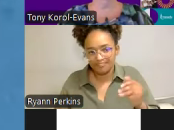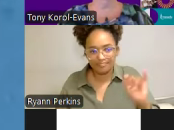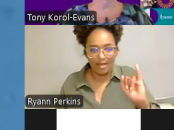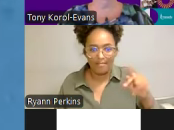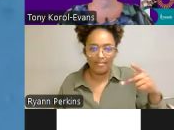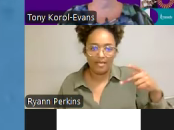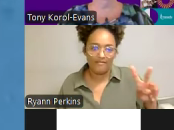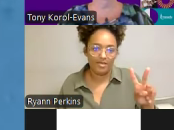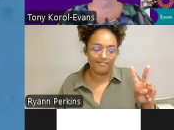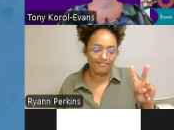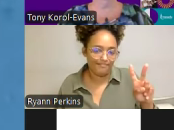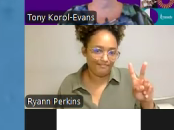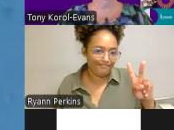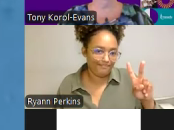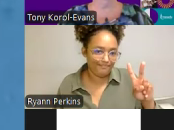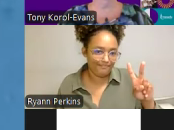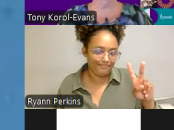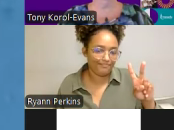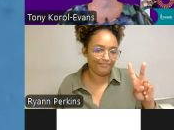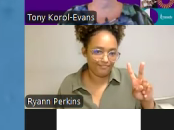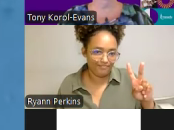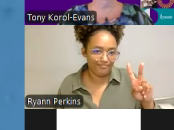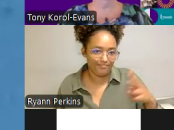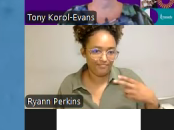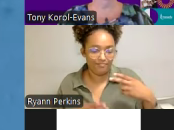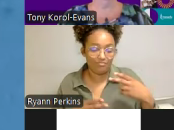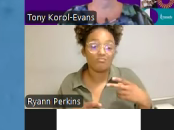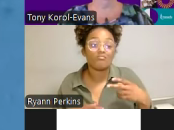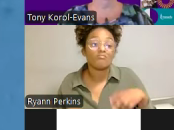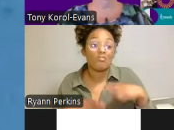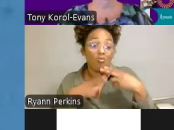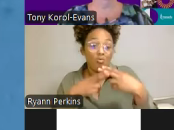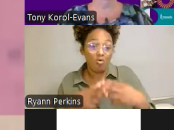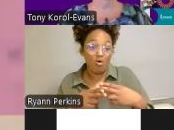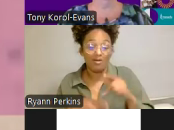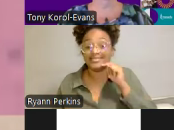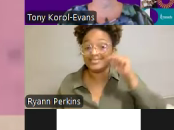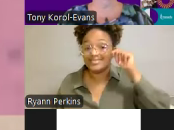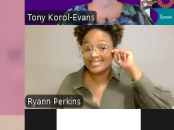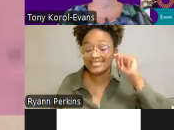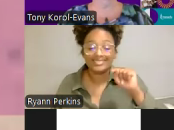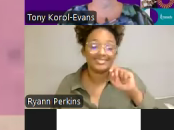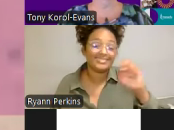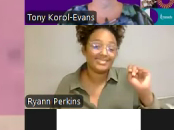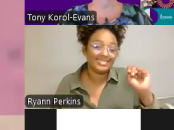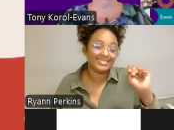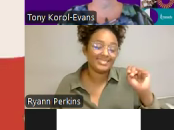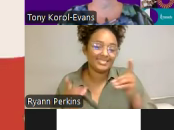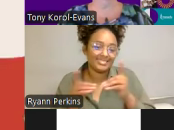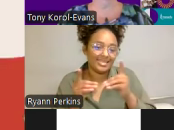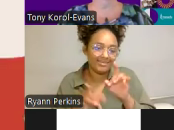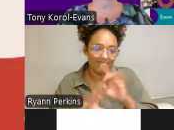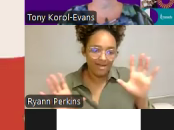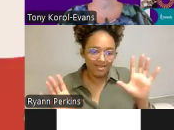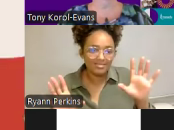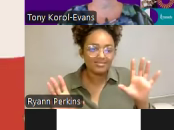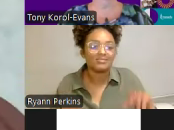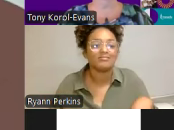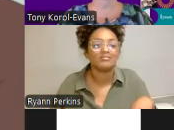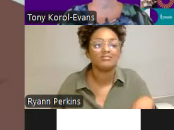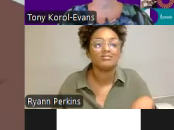Intimate partner violence, sometimes called teen dating violence or domestic violence, is a pattern of behaviors used by one partner to